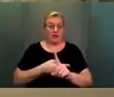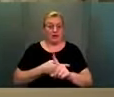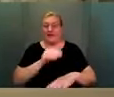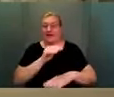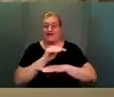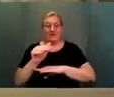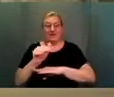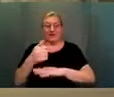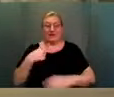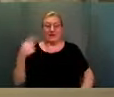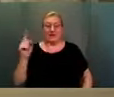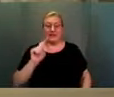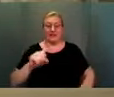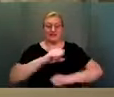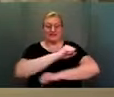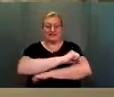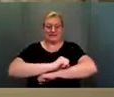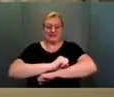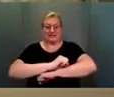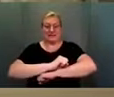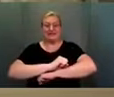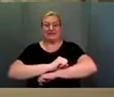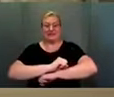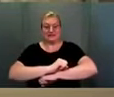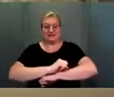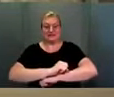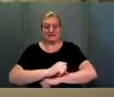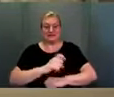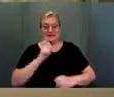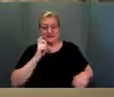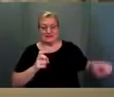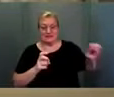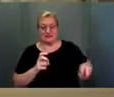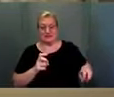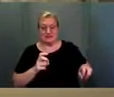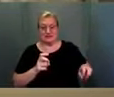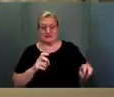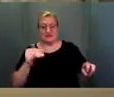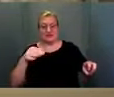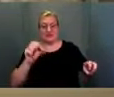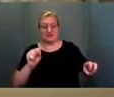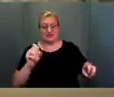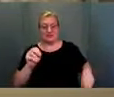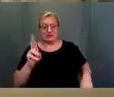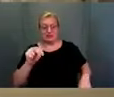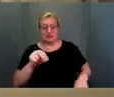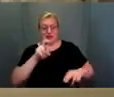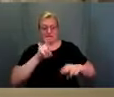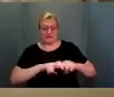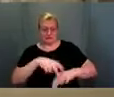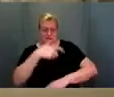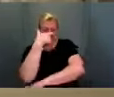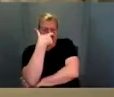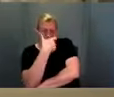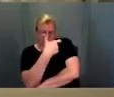on stage, they'd bring a chair to the side of the stage, and James Brown would sit down and do this.